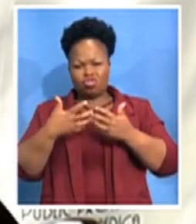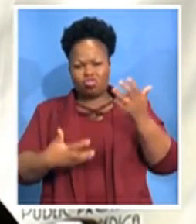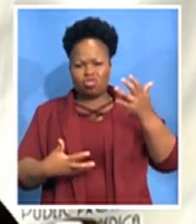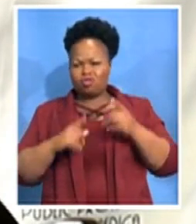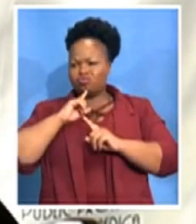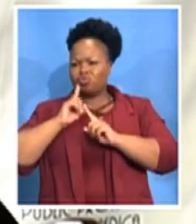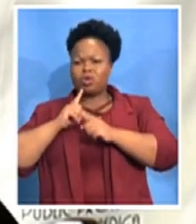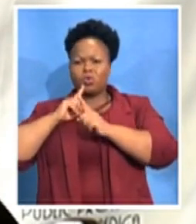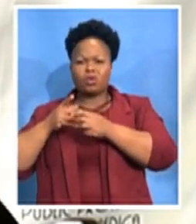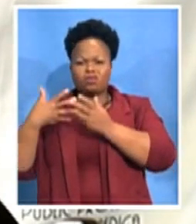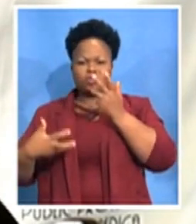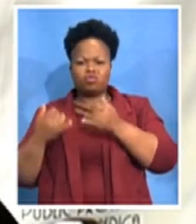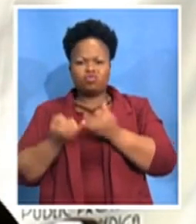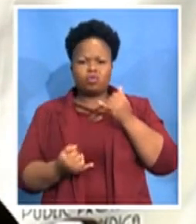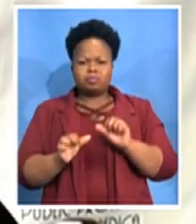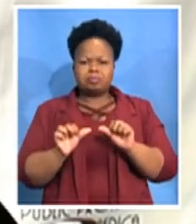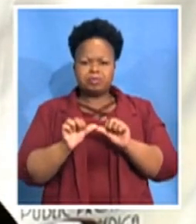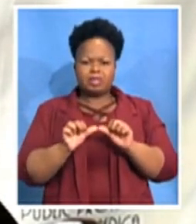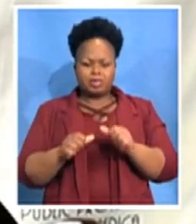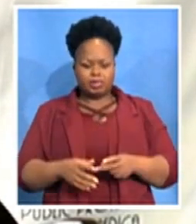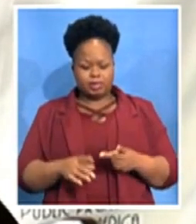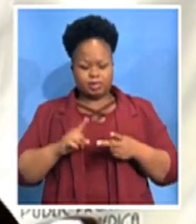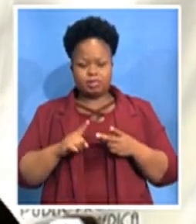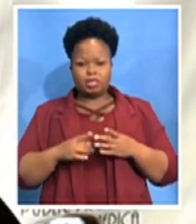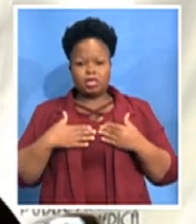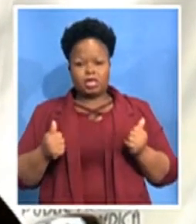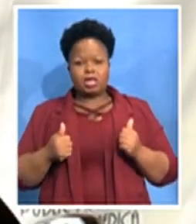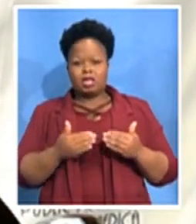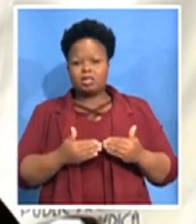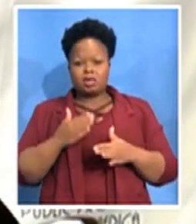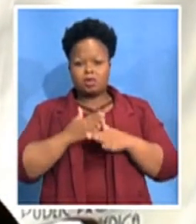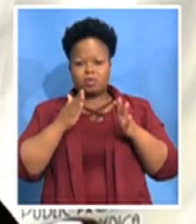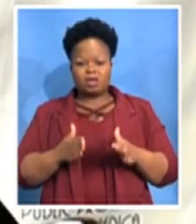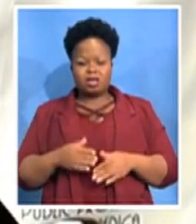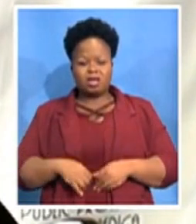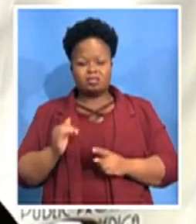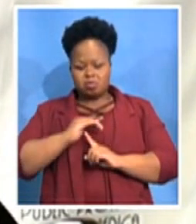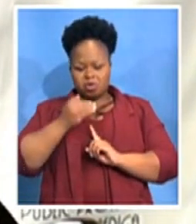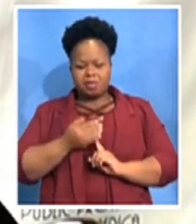Inadequate protection of healthcare workers and other staff members due to lack of PPE.